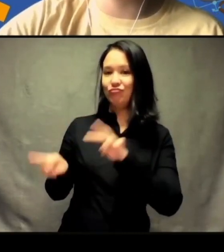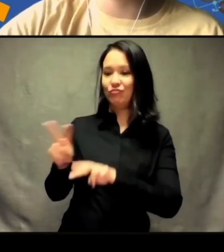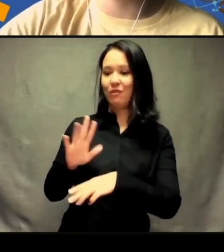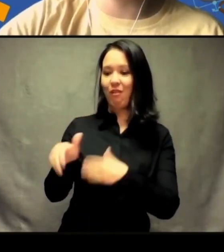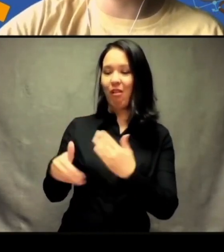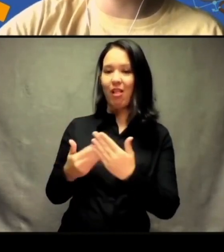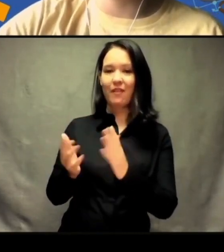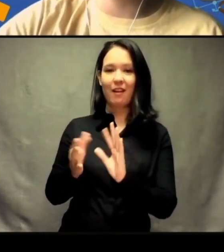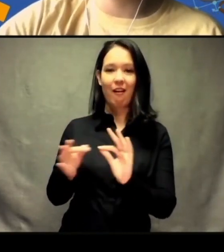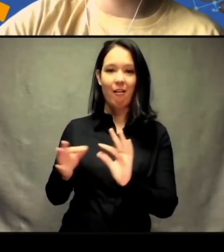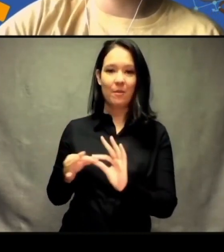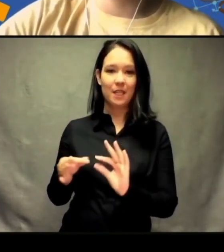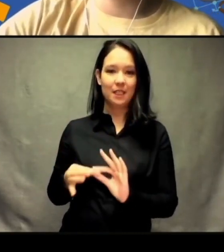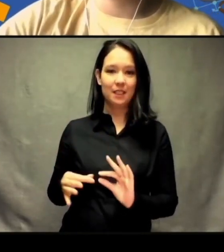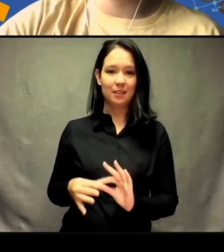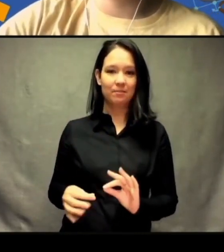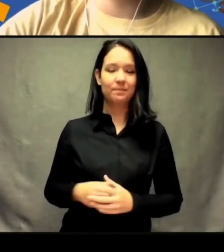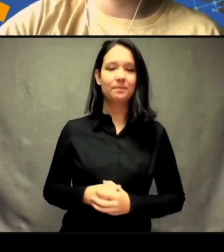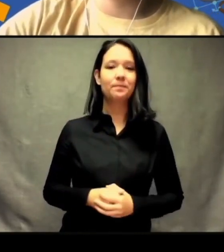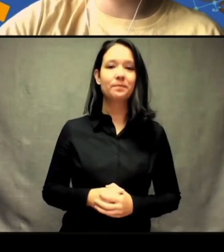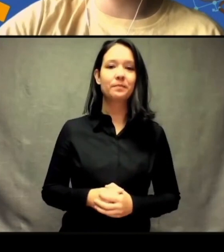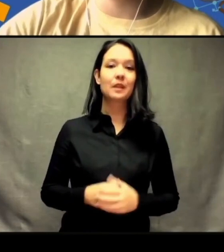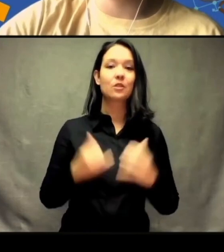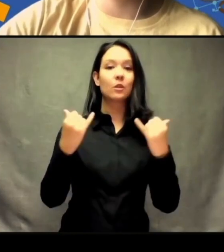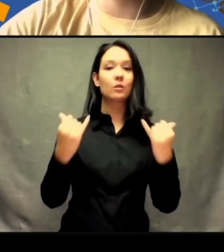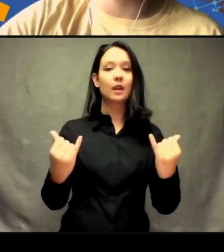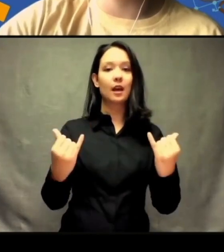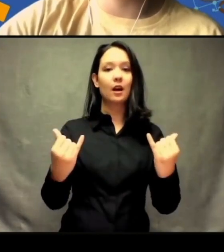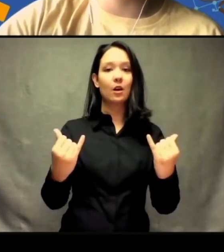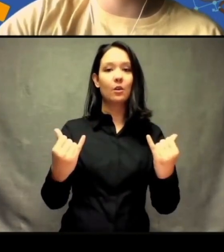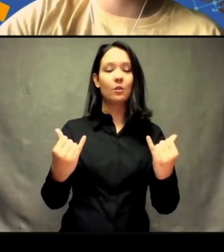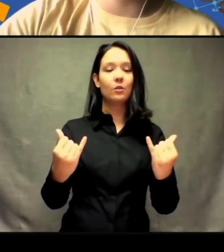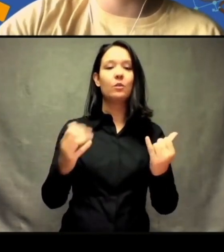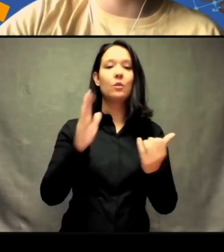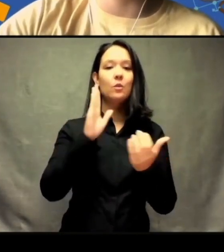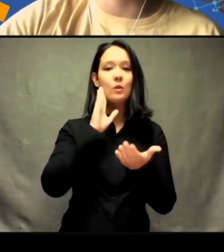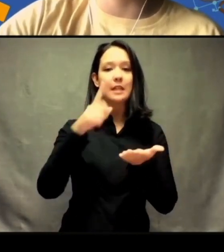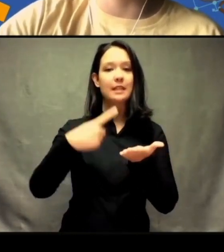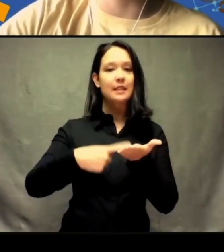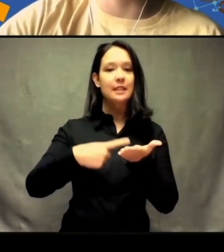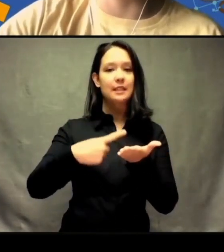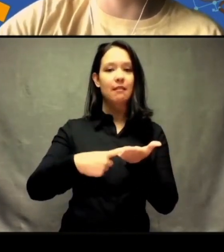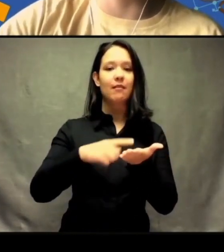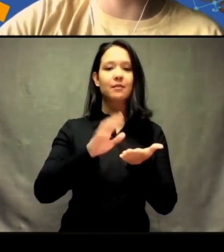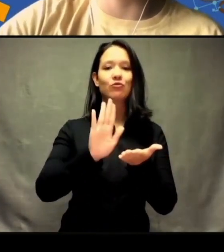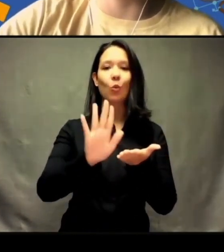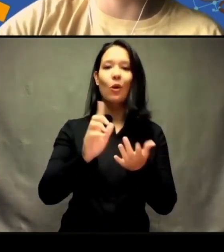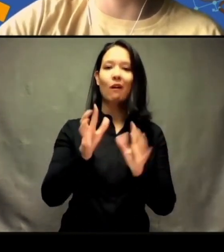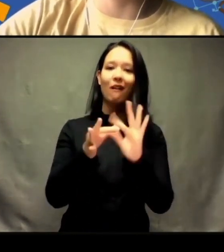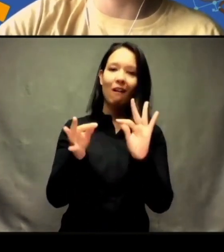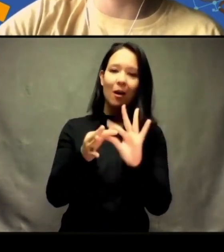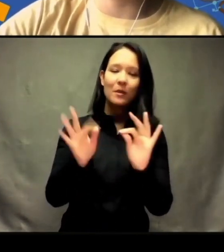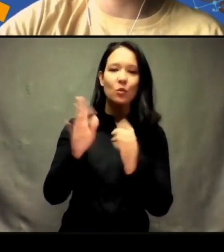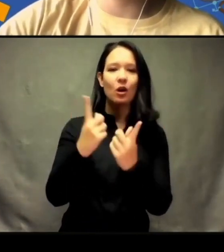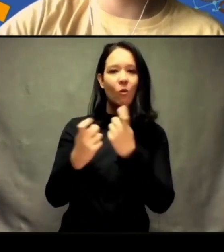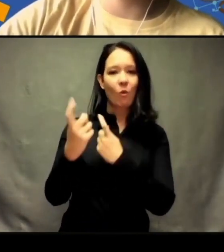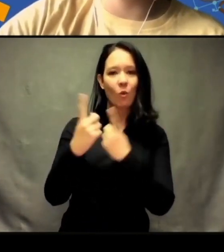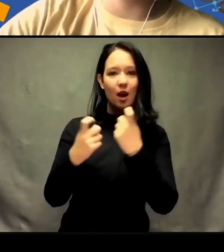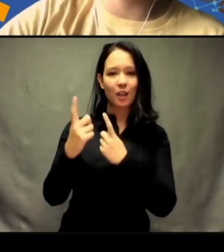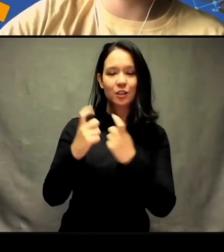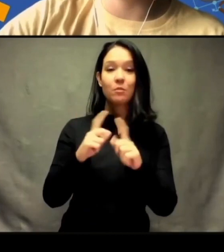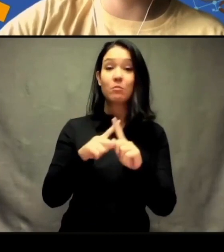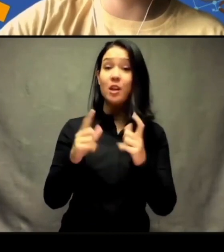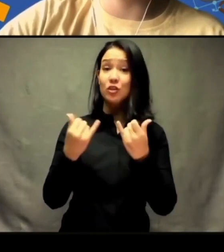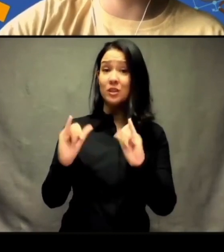them. We're going to take some time to talk through some of these comments and questions, but people are still